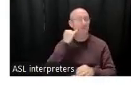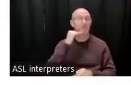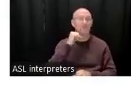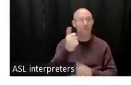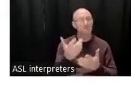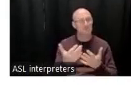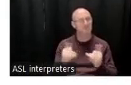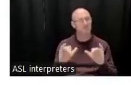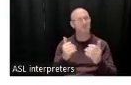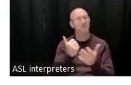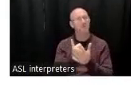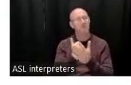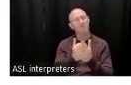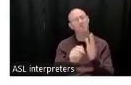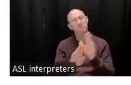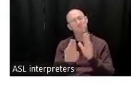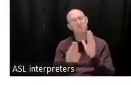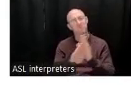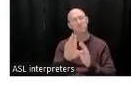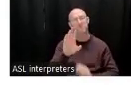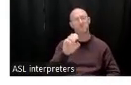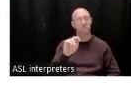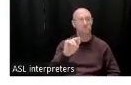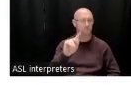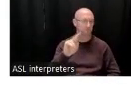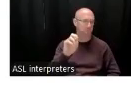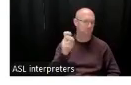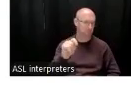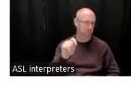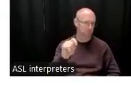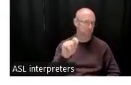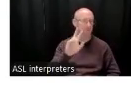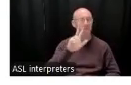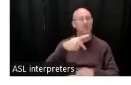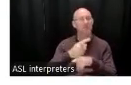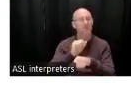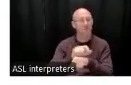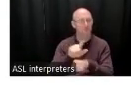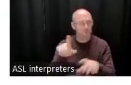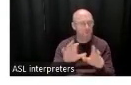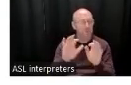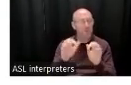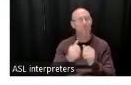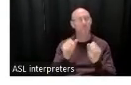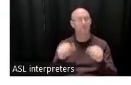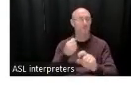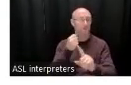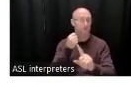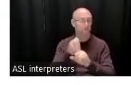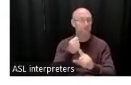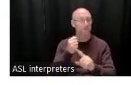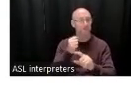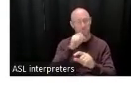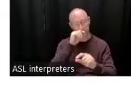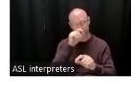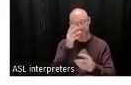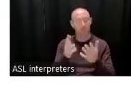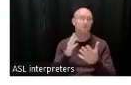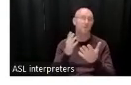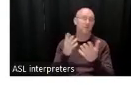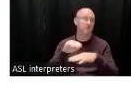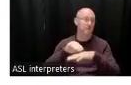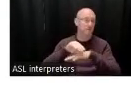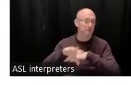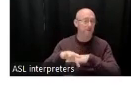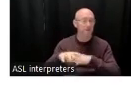do kind of help build the context of what work you're doing and how it may be potentially impactful, how it may factor into